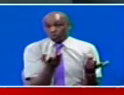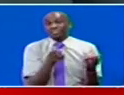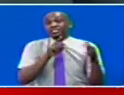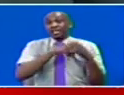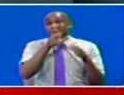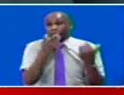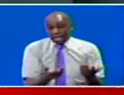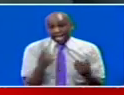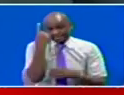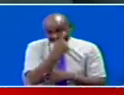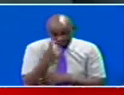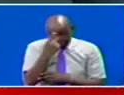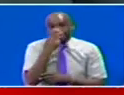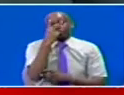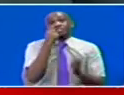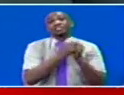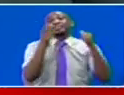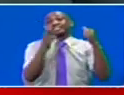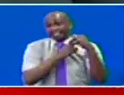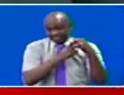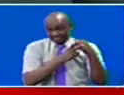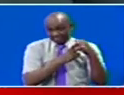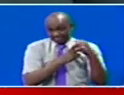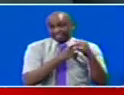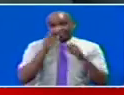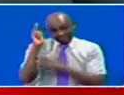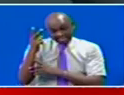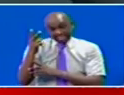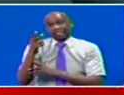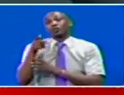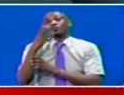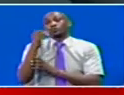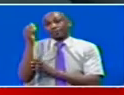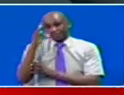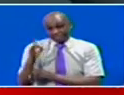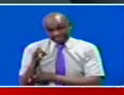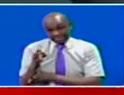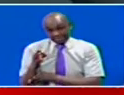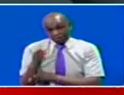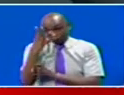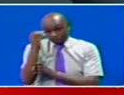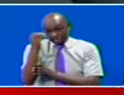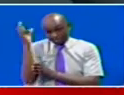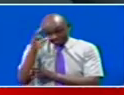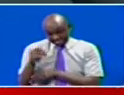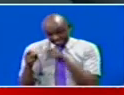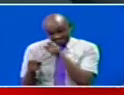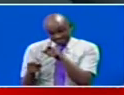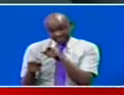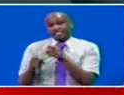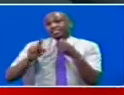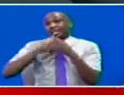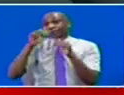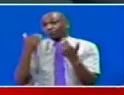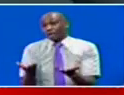effective January 2017. And the second tranche of 40%